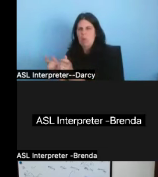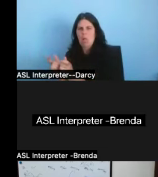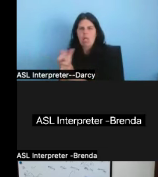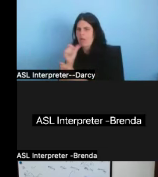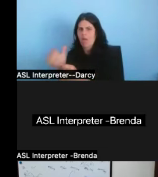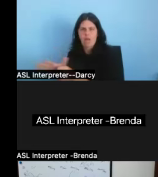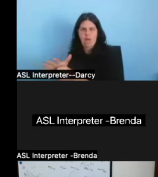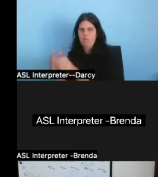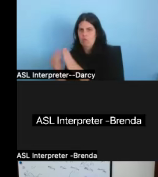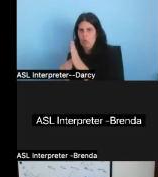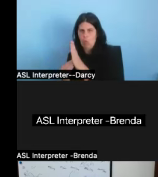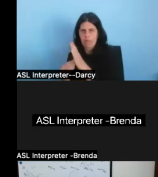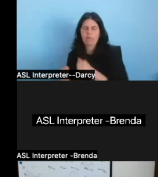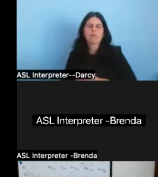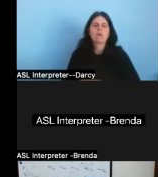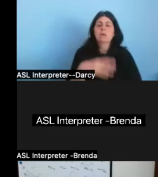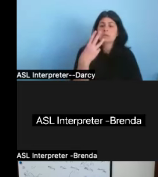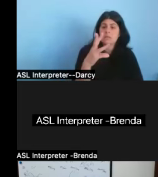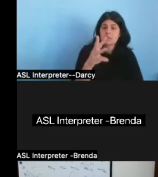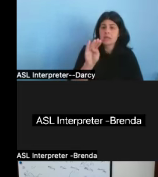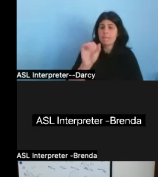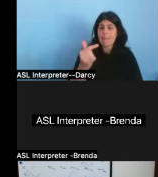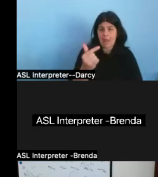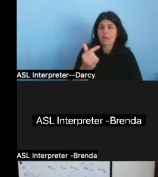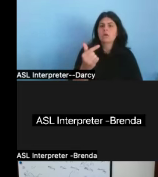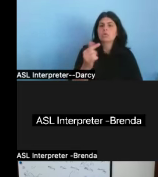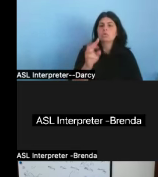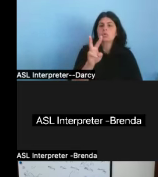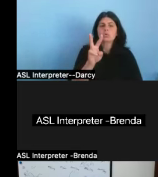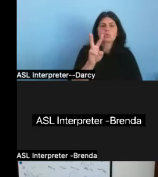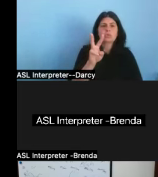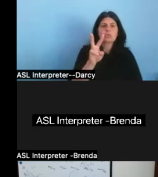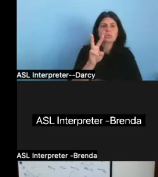16 of these events were magnitude 3 or above. I have the